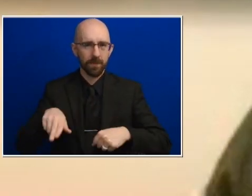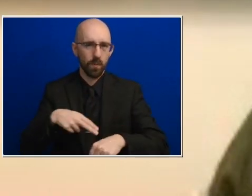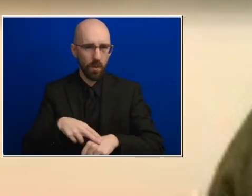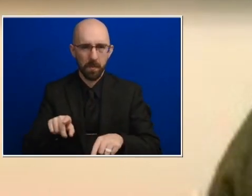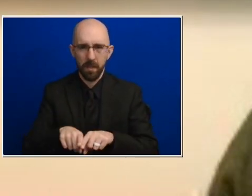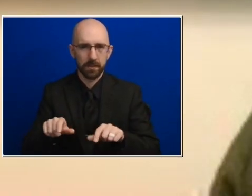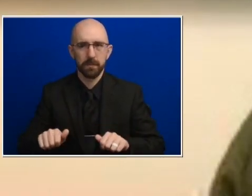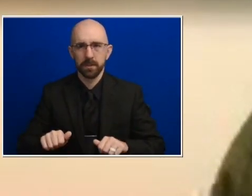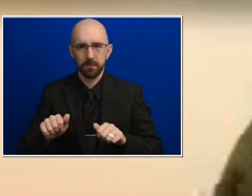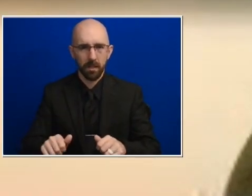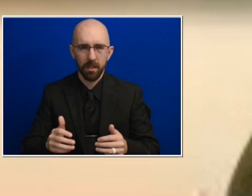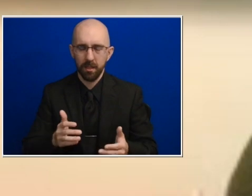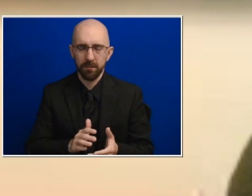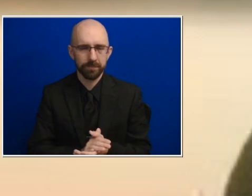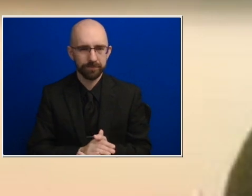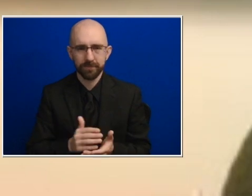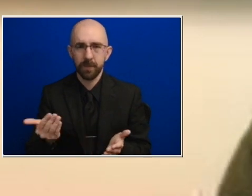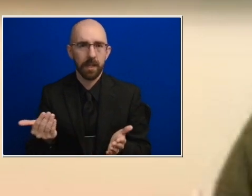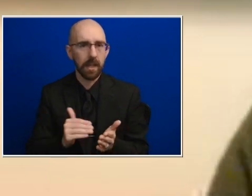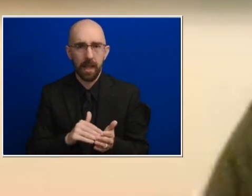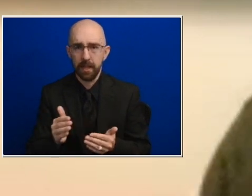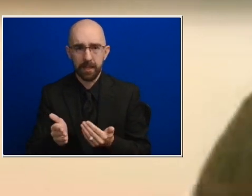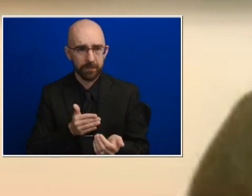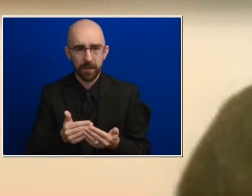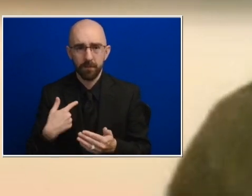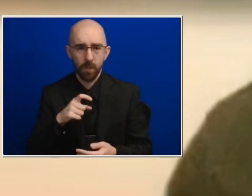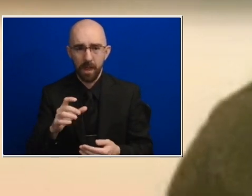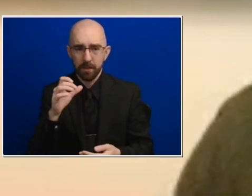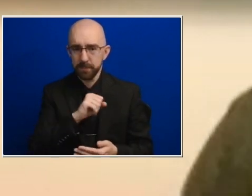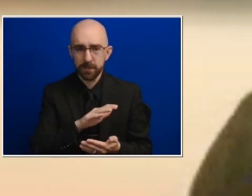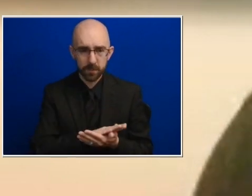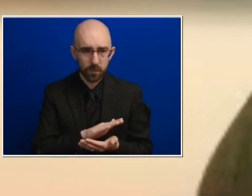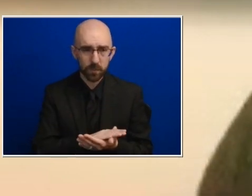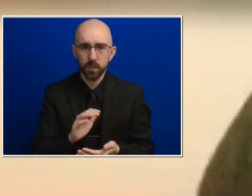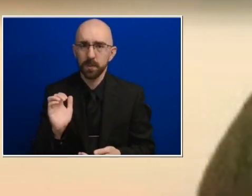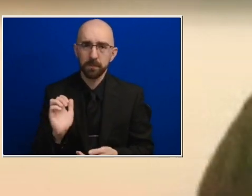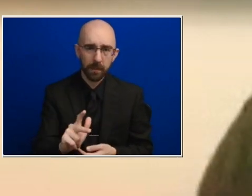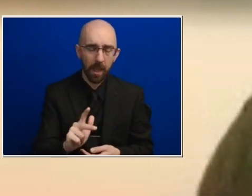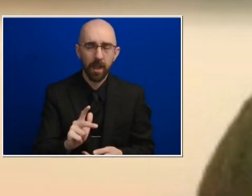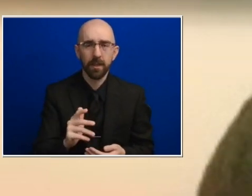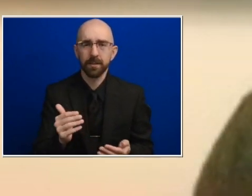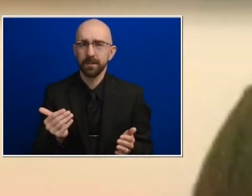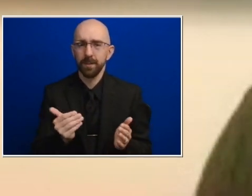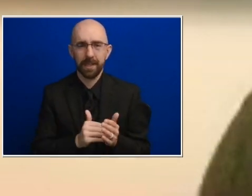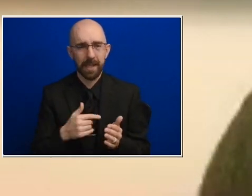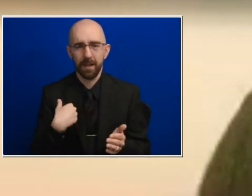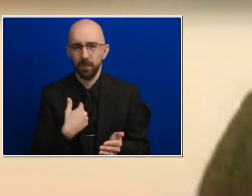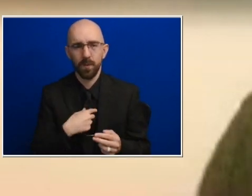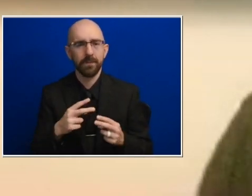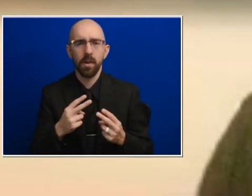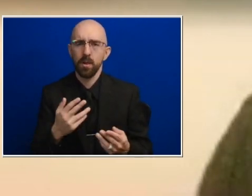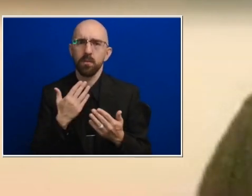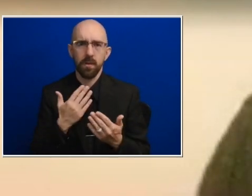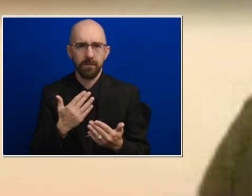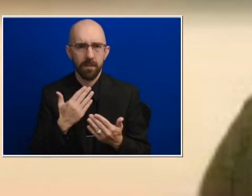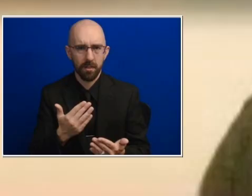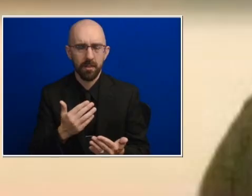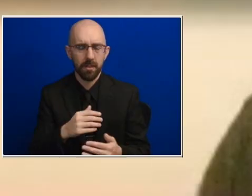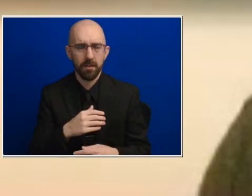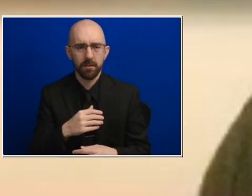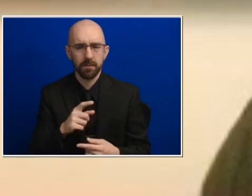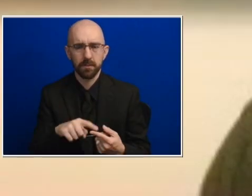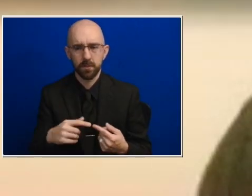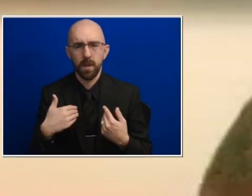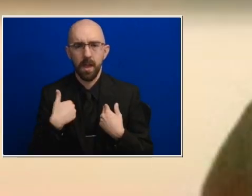possible. Again, even if we had to miss school, try to get back. And again, we're very grateful to